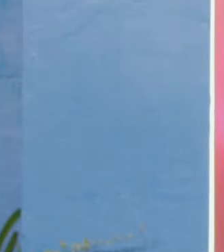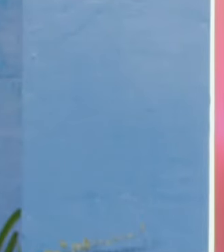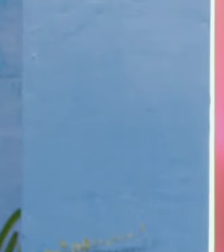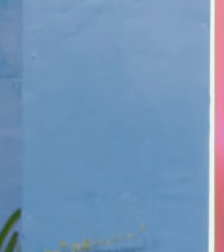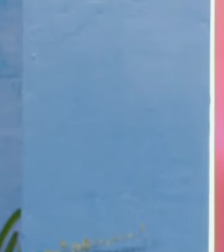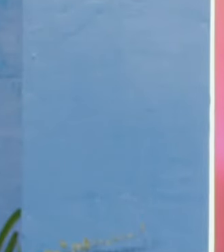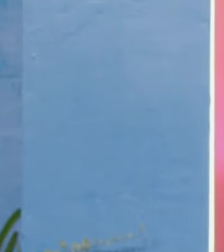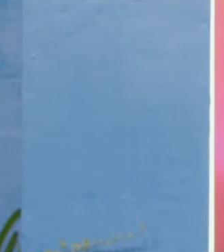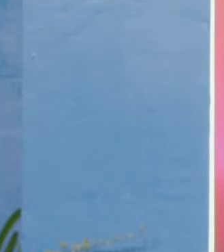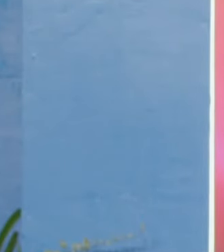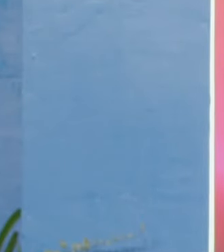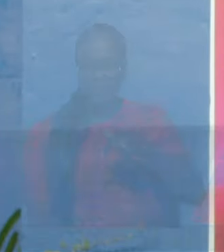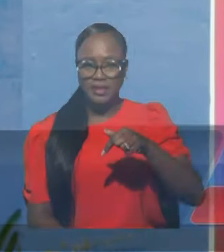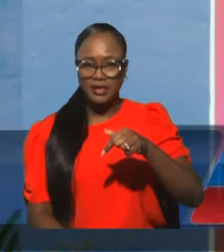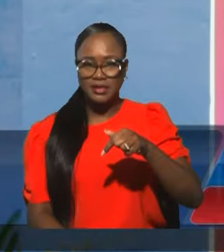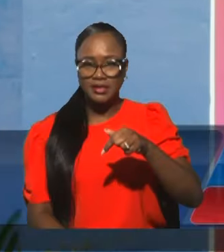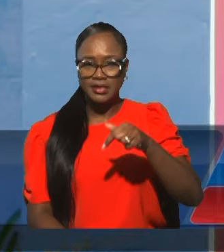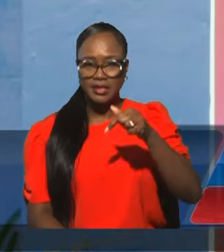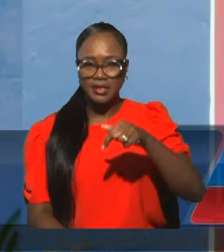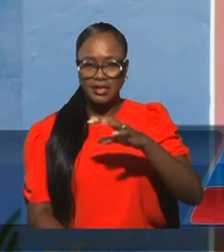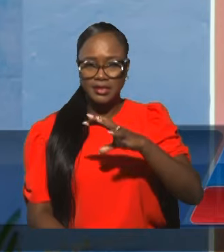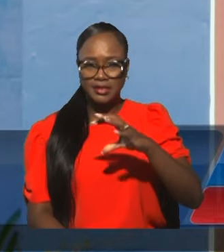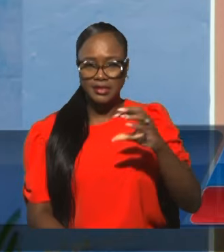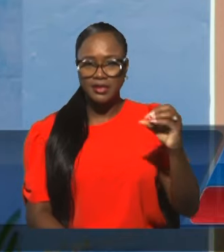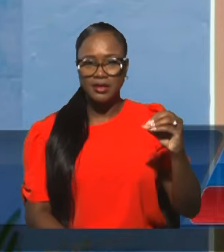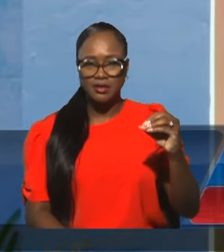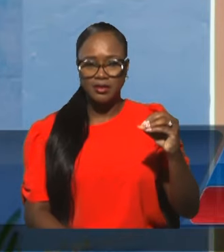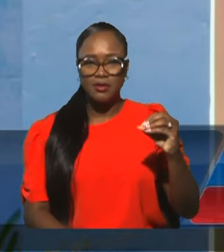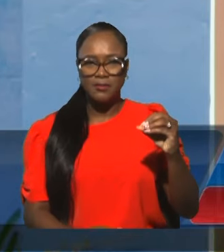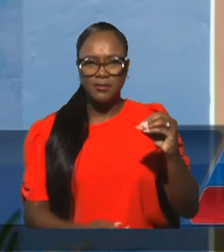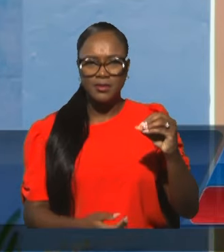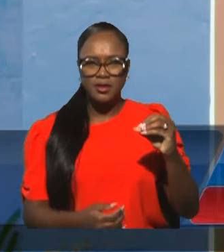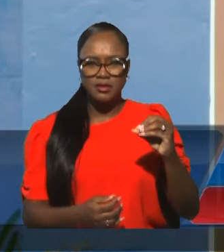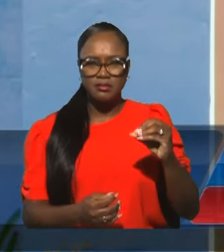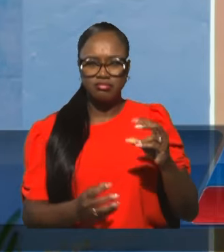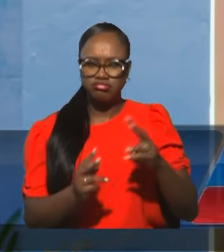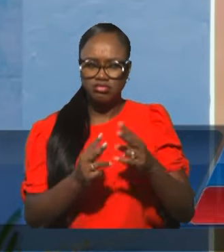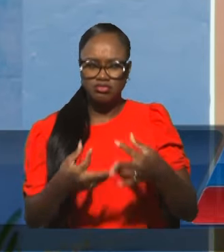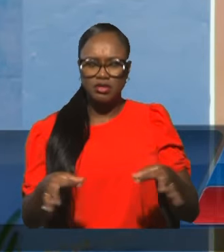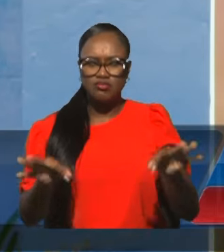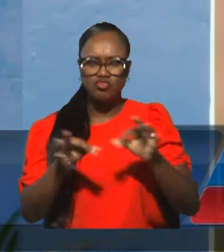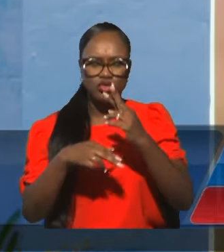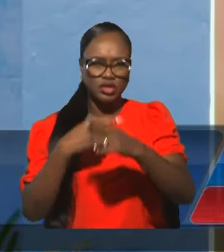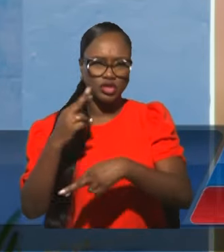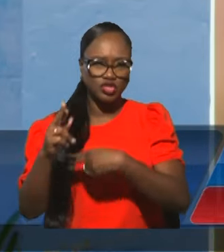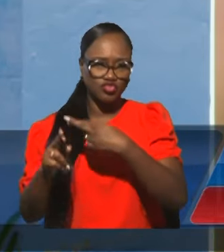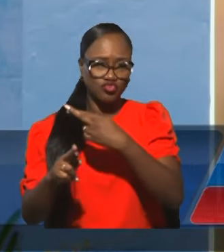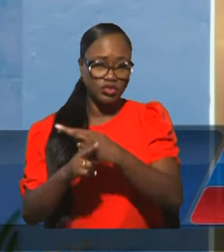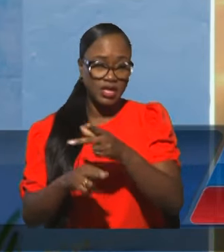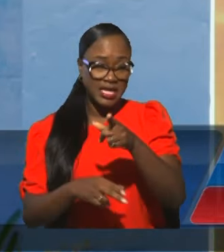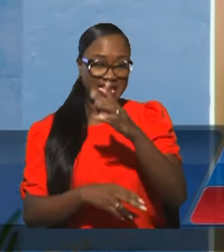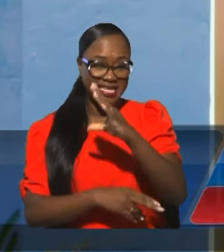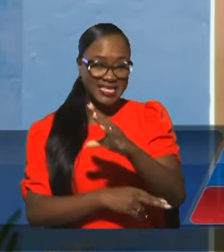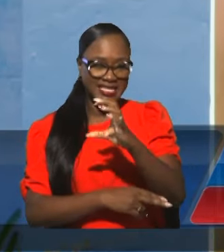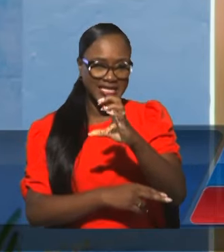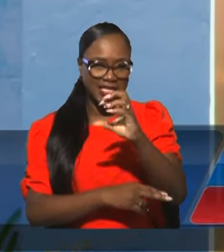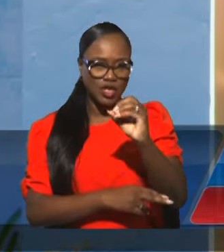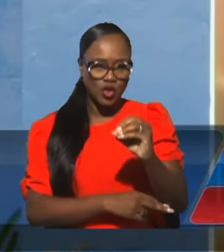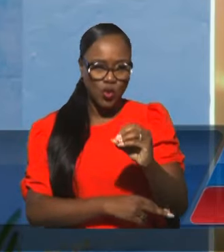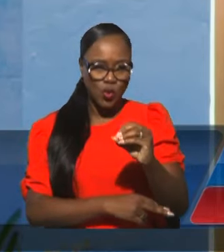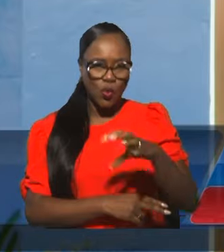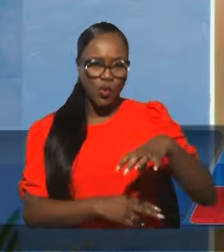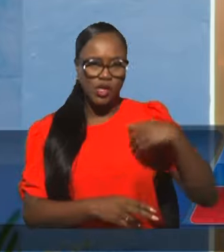This company is a gemstone in the region. Group CEO and Deputy Chairman of Associated